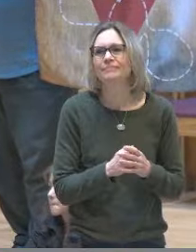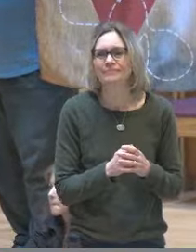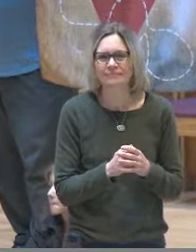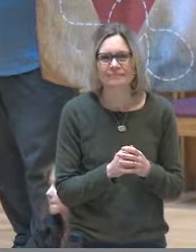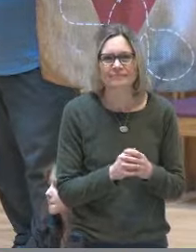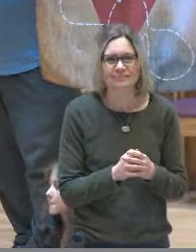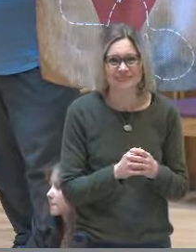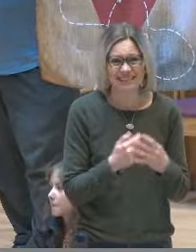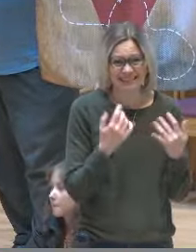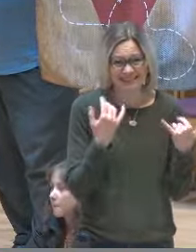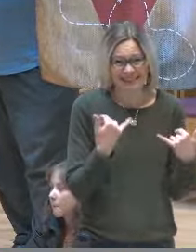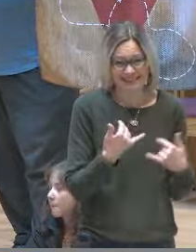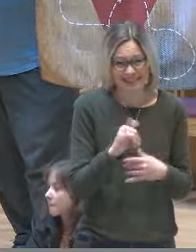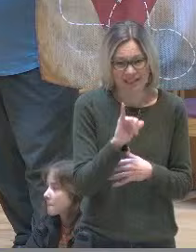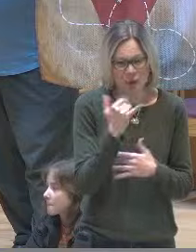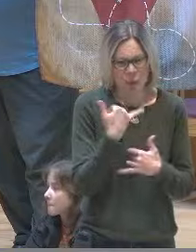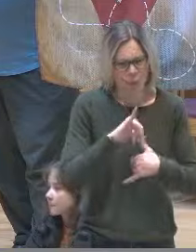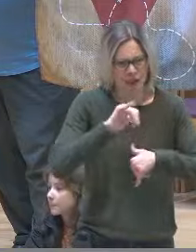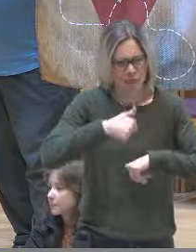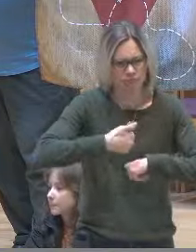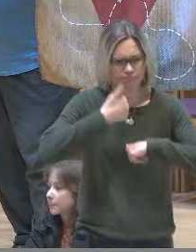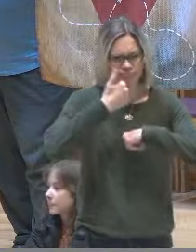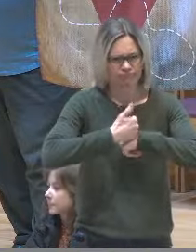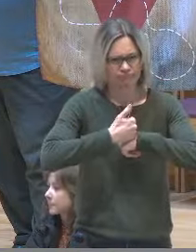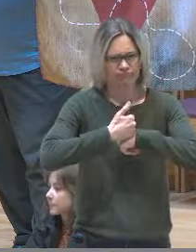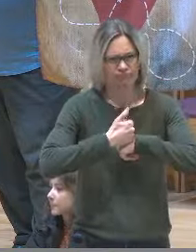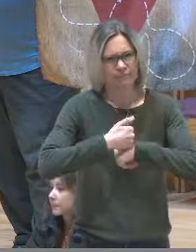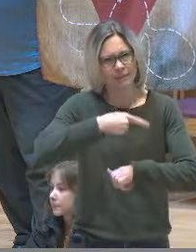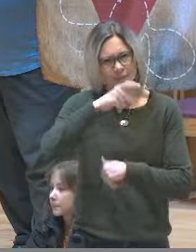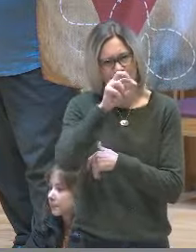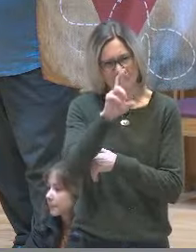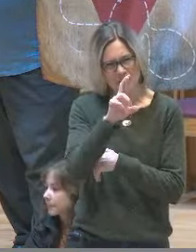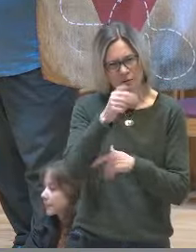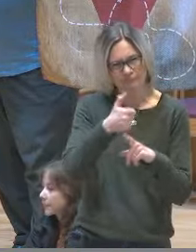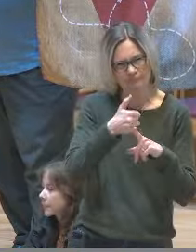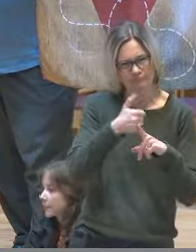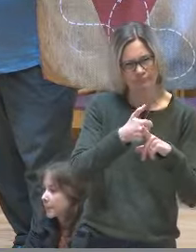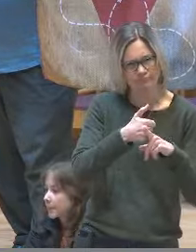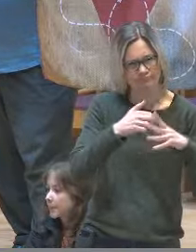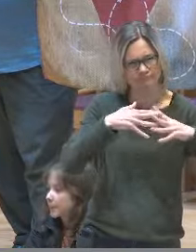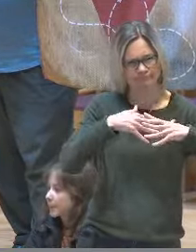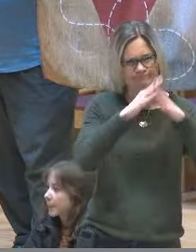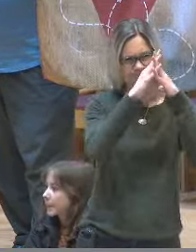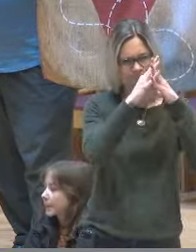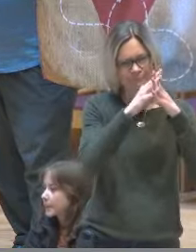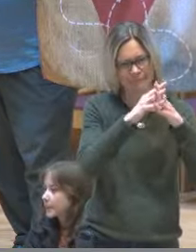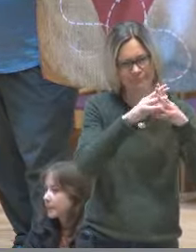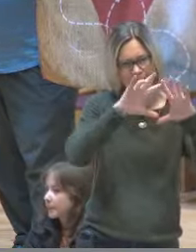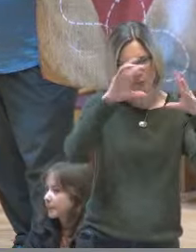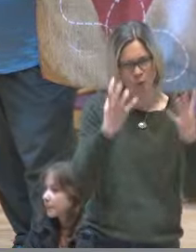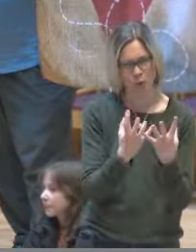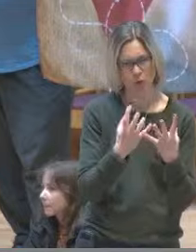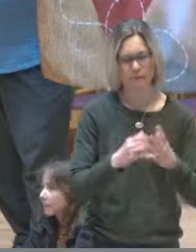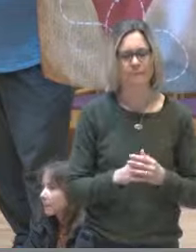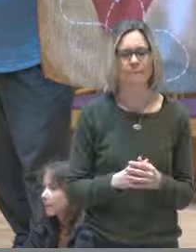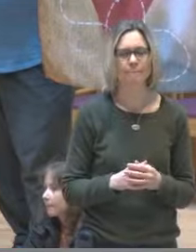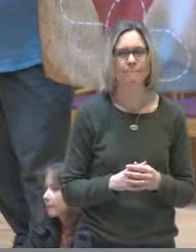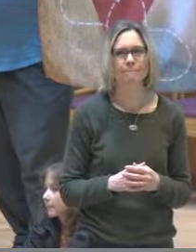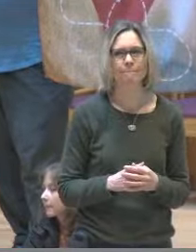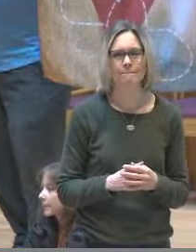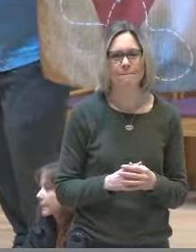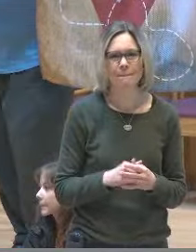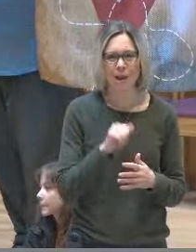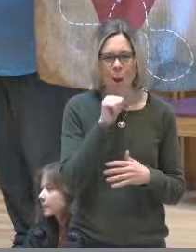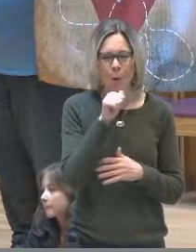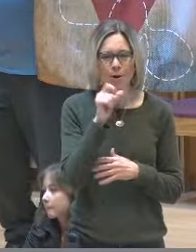we are built on the church that Peter carried into the world, right? So here's what I'm gonna, we are not just giving